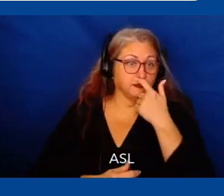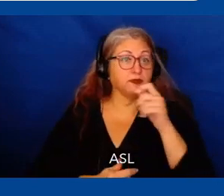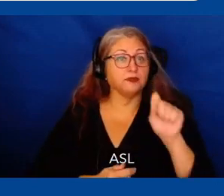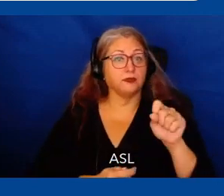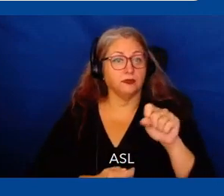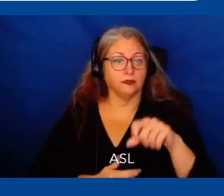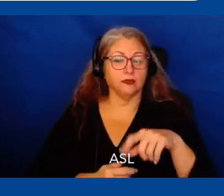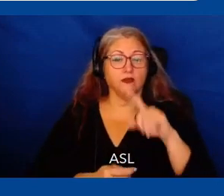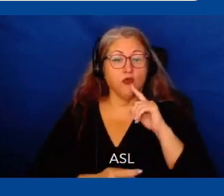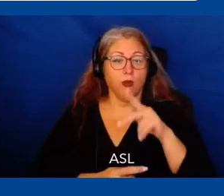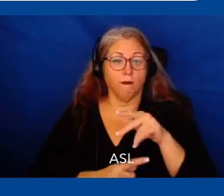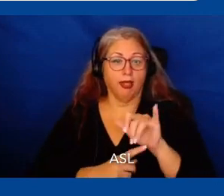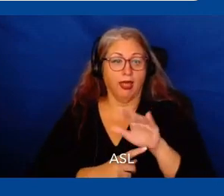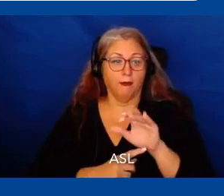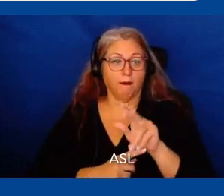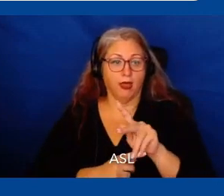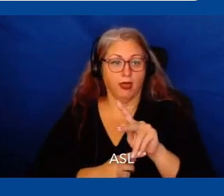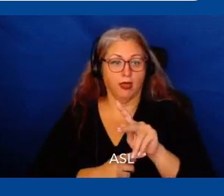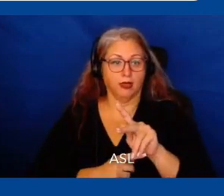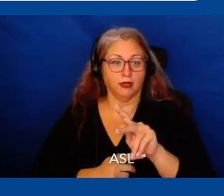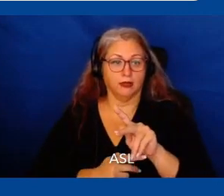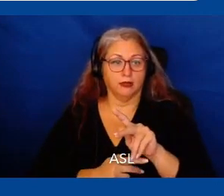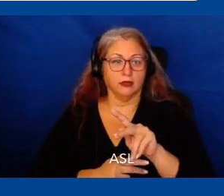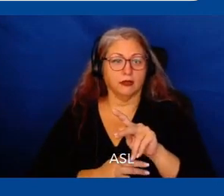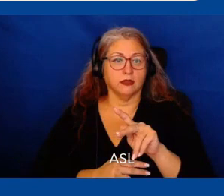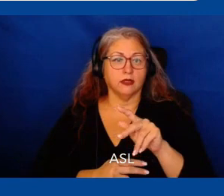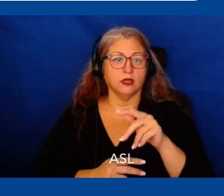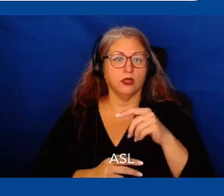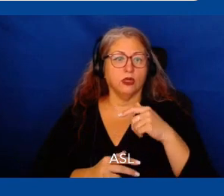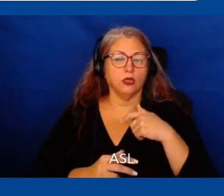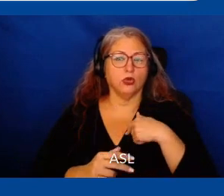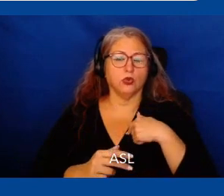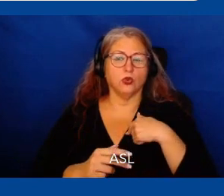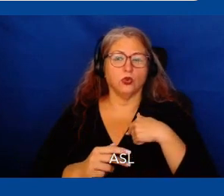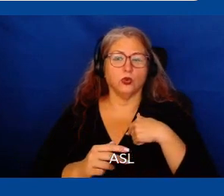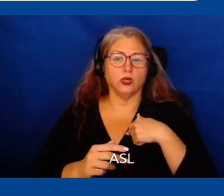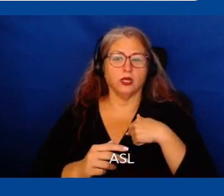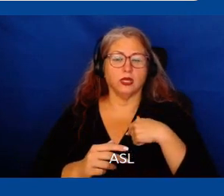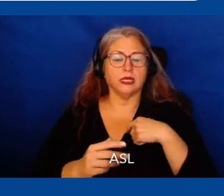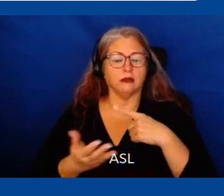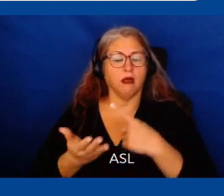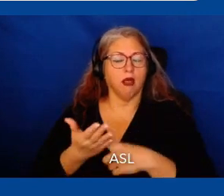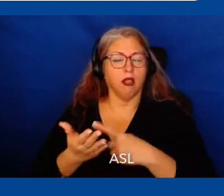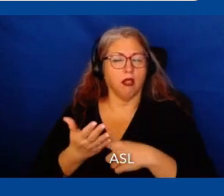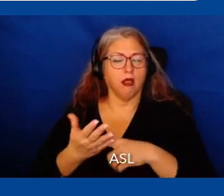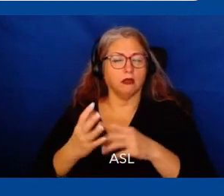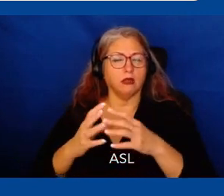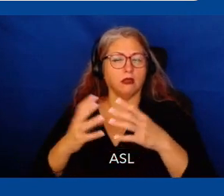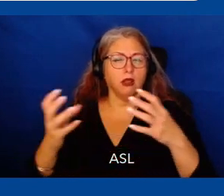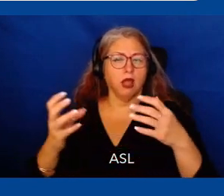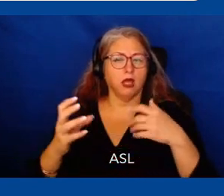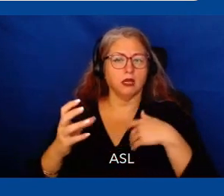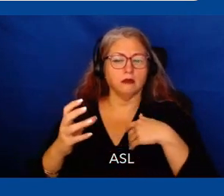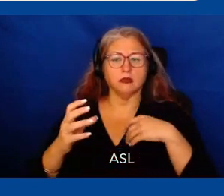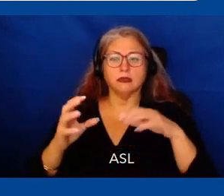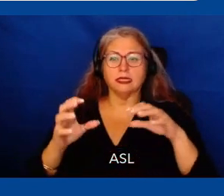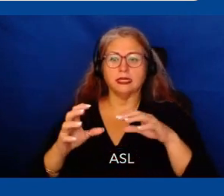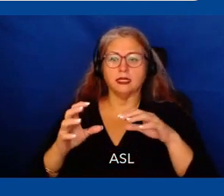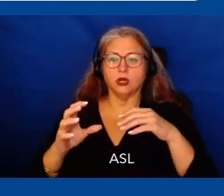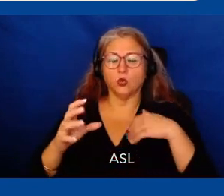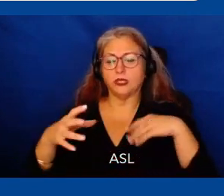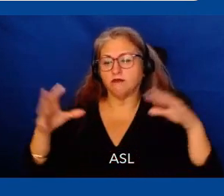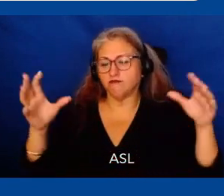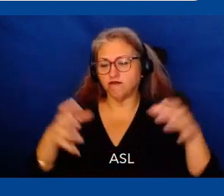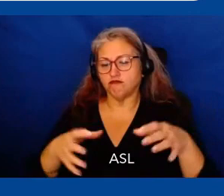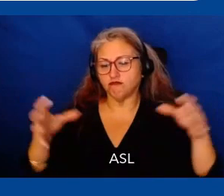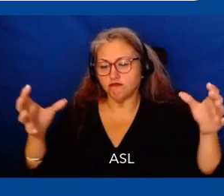in playback, we talked a lot. I did many, like, we got